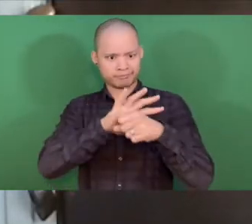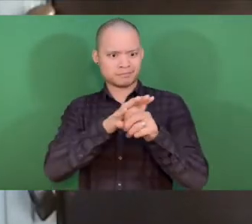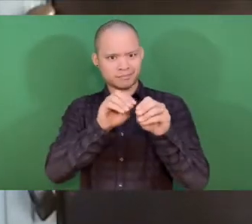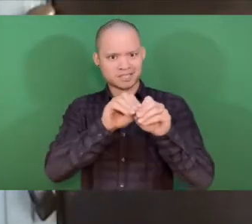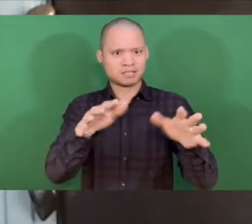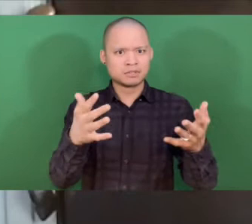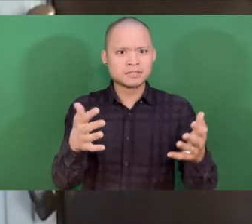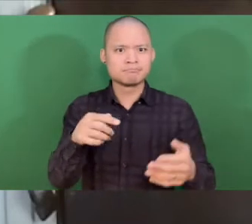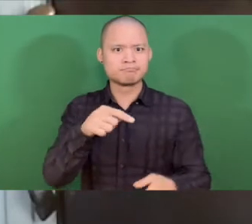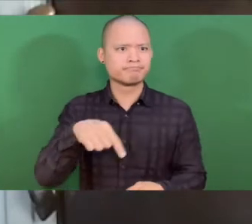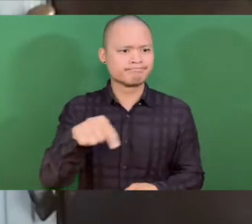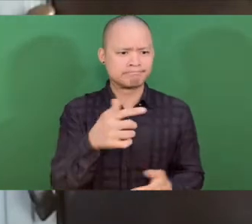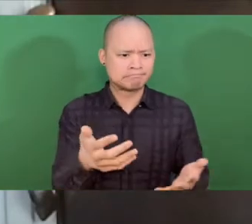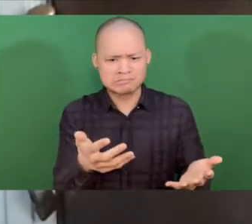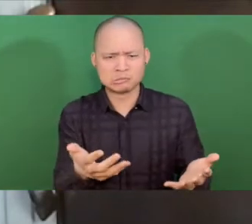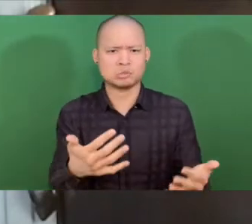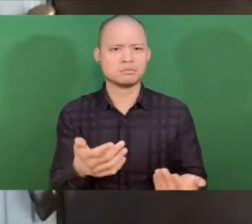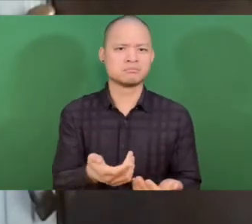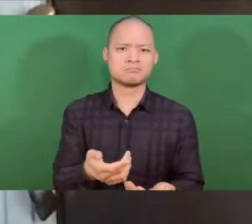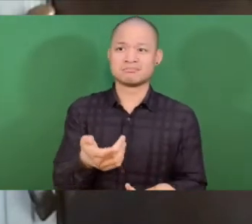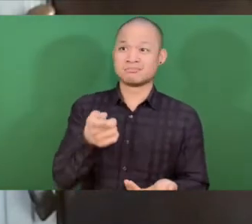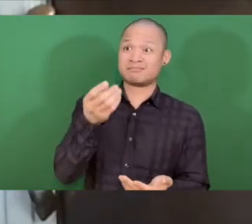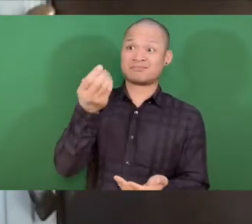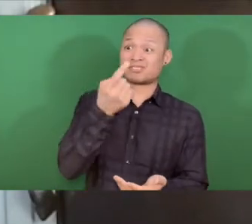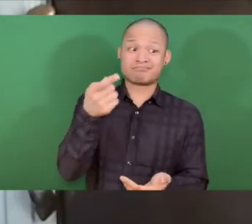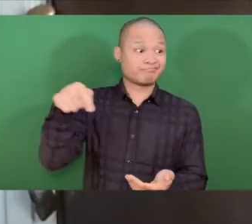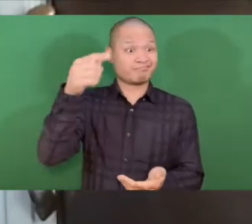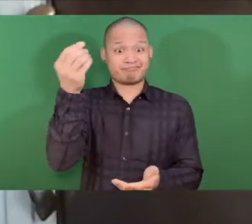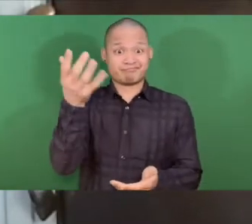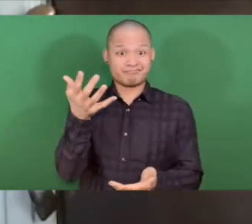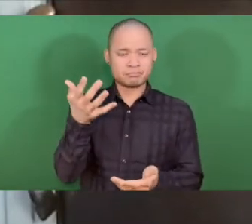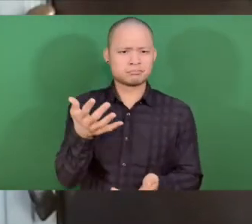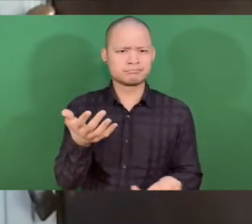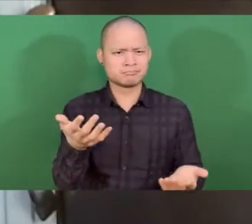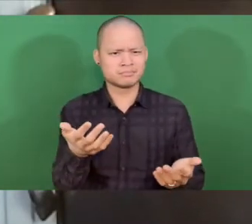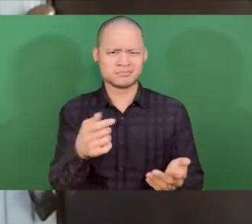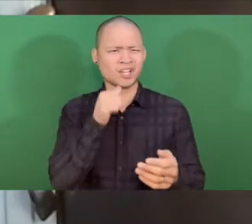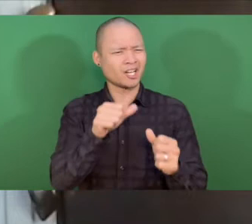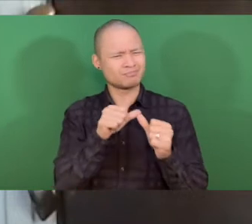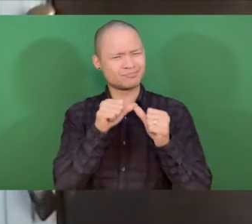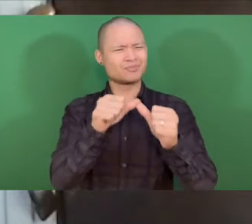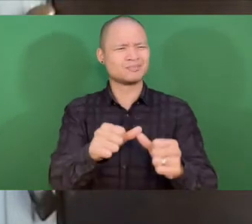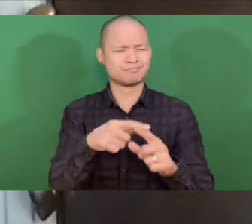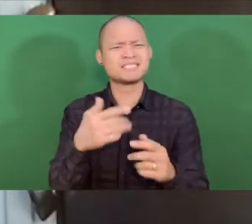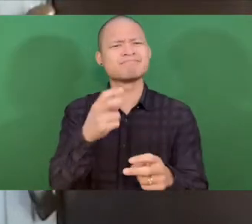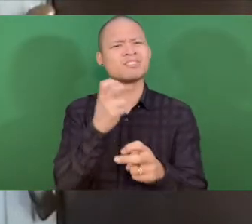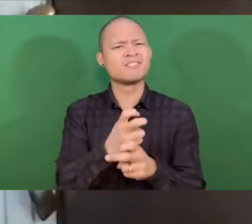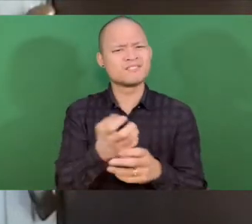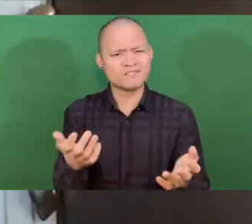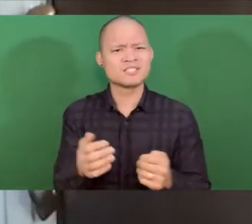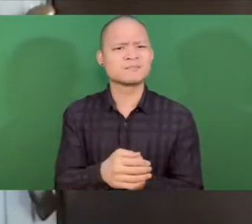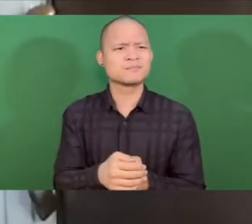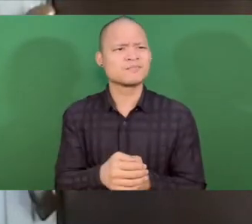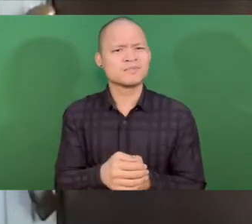told it won't be here forever this way, it's difficult sometimes to